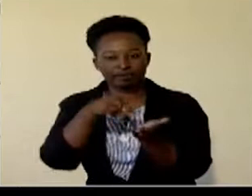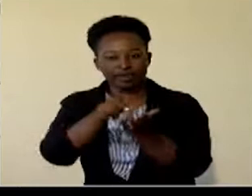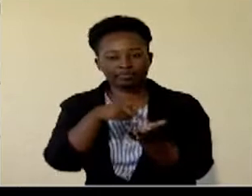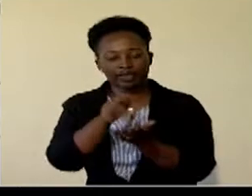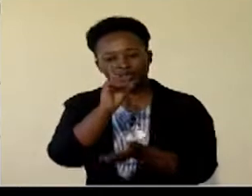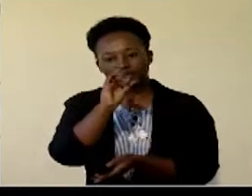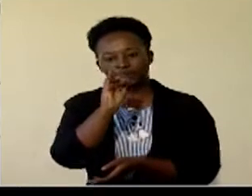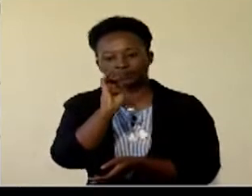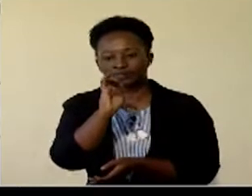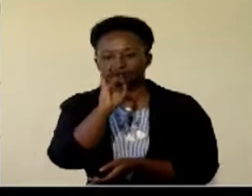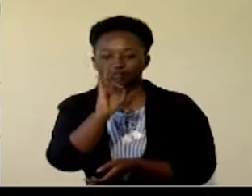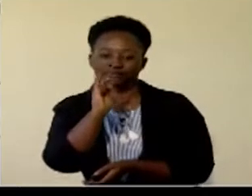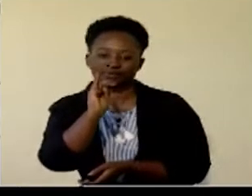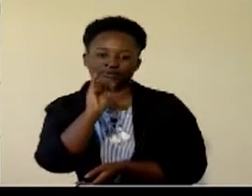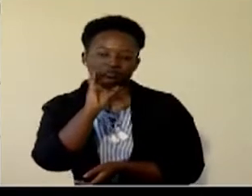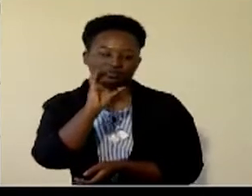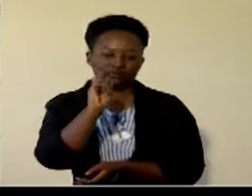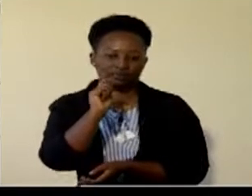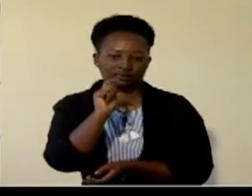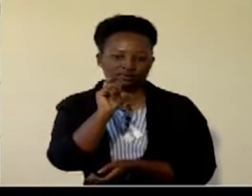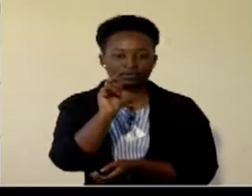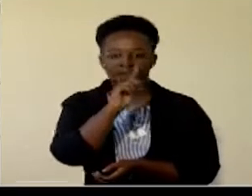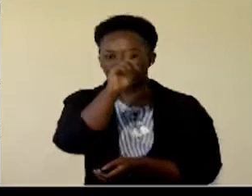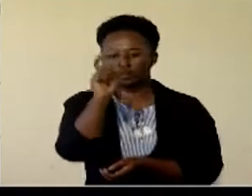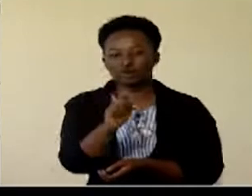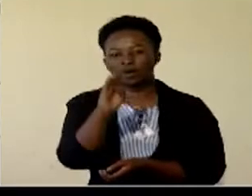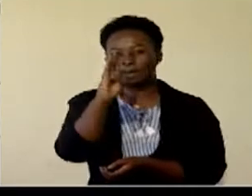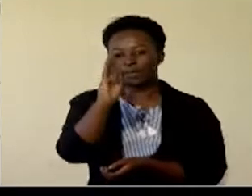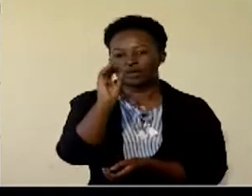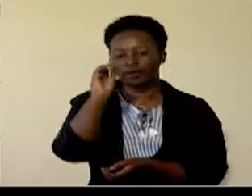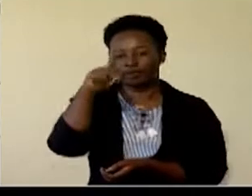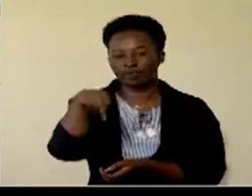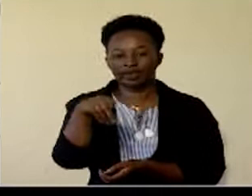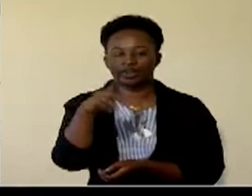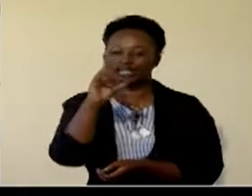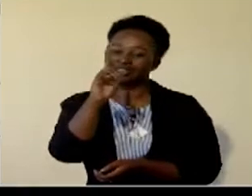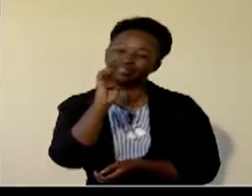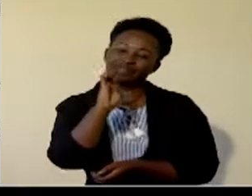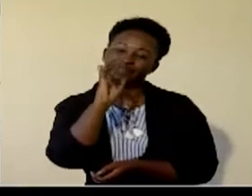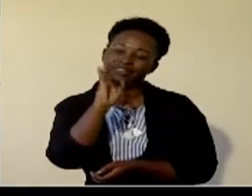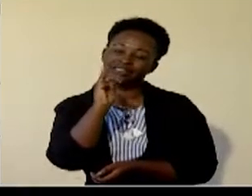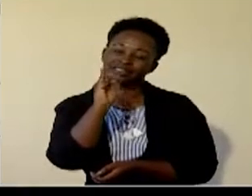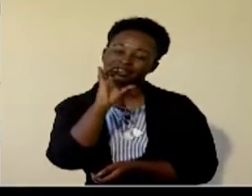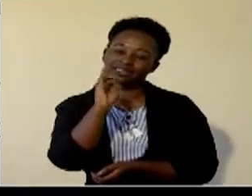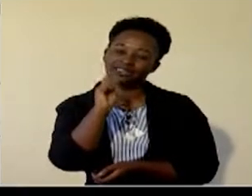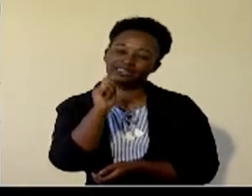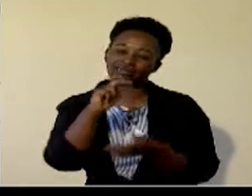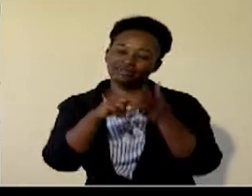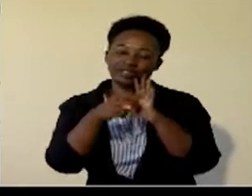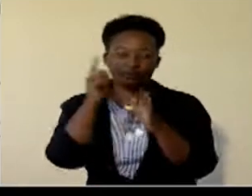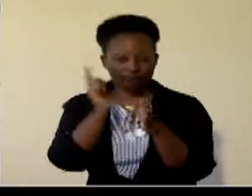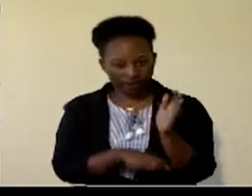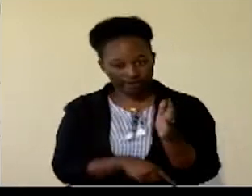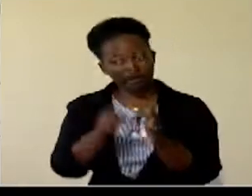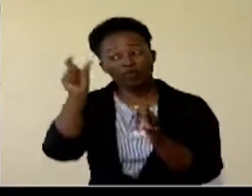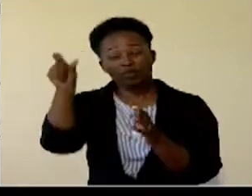deficit, learners? What is balance of payment deficit? Someone is telling us that balance of payment